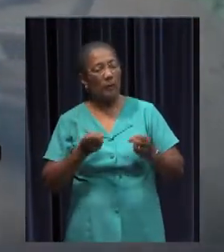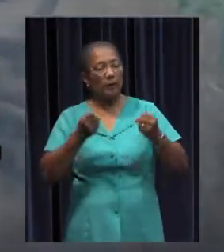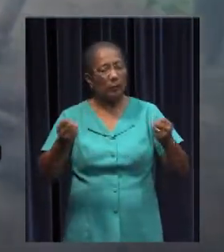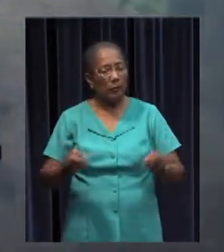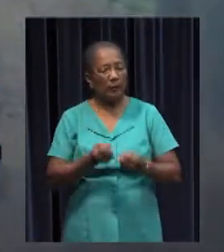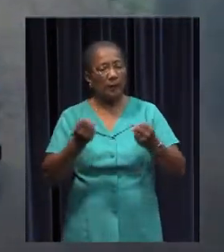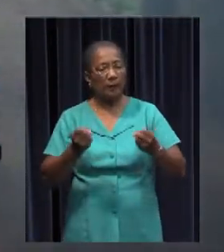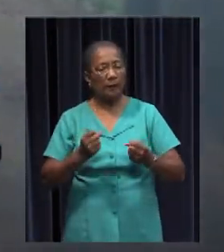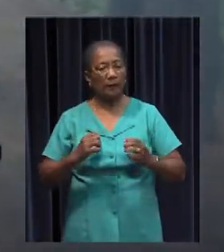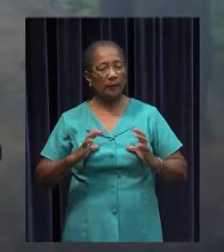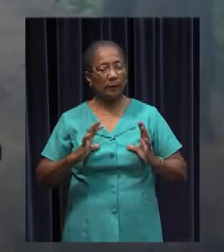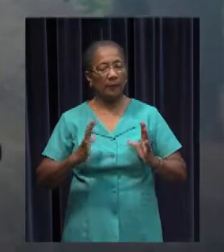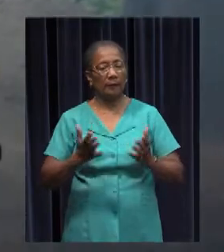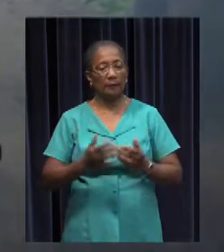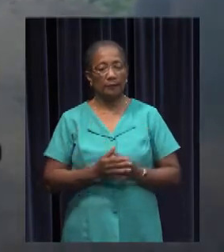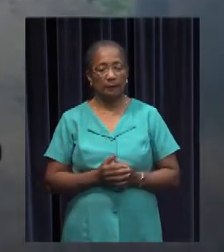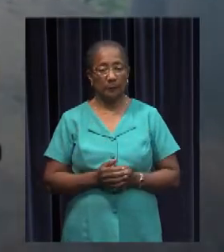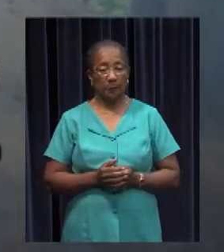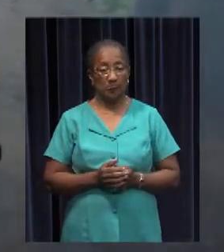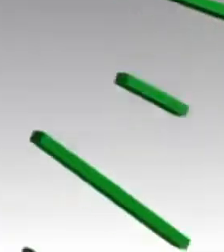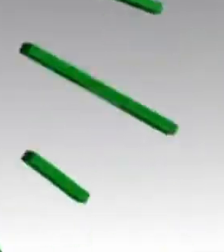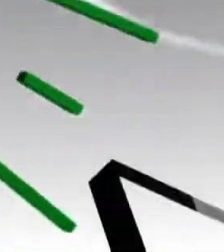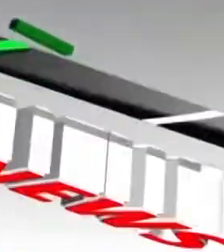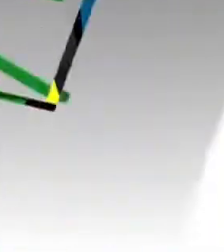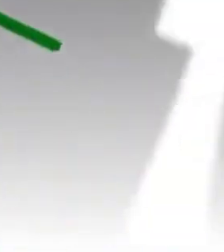initiate some projects.